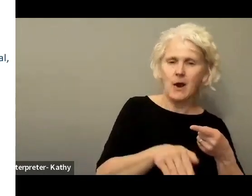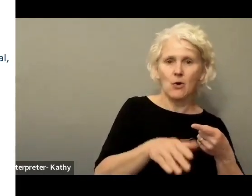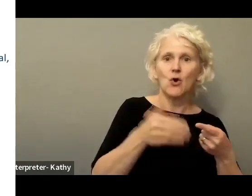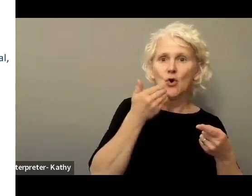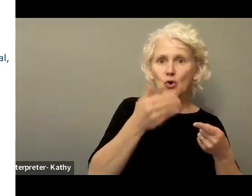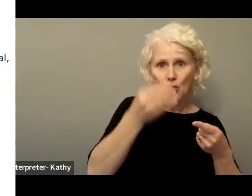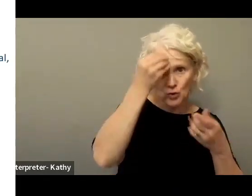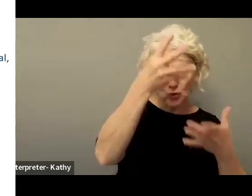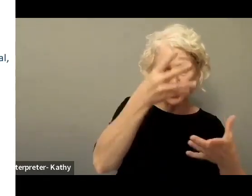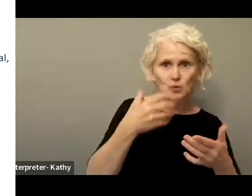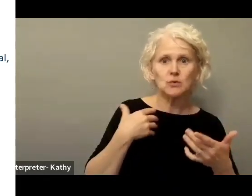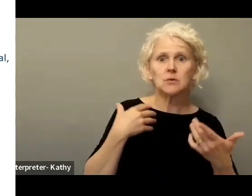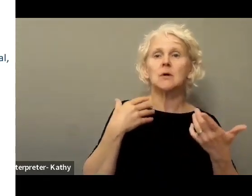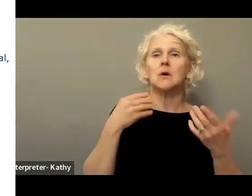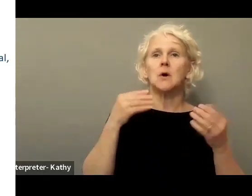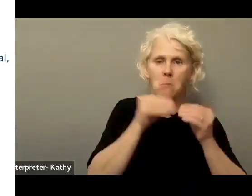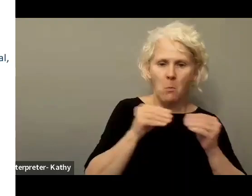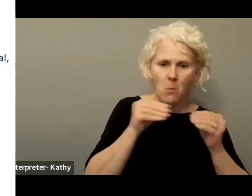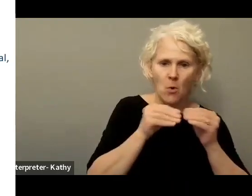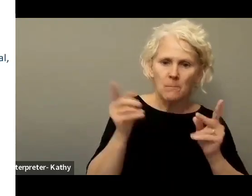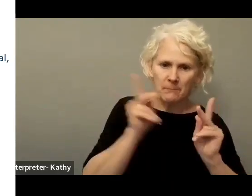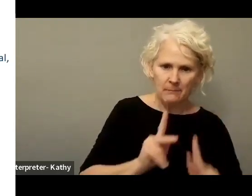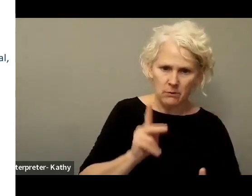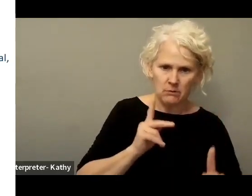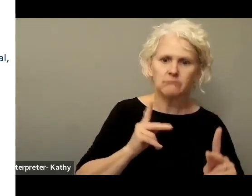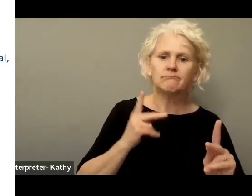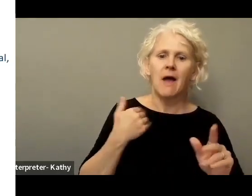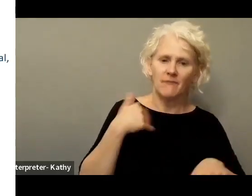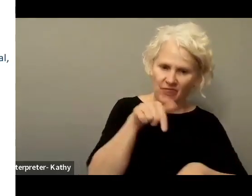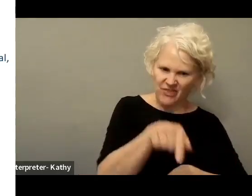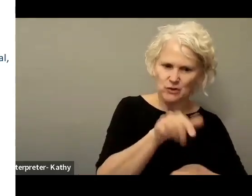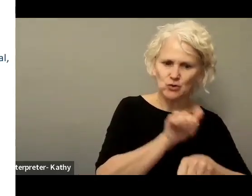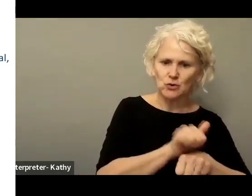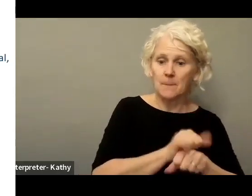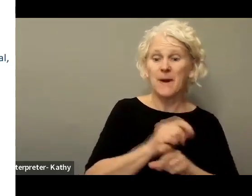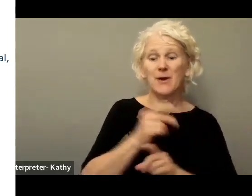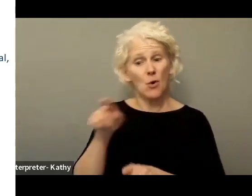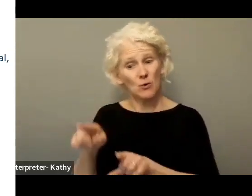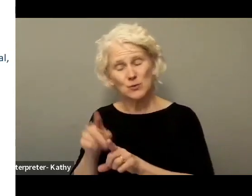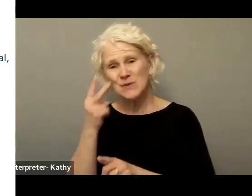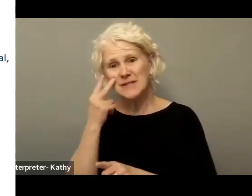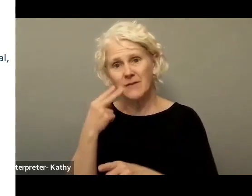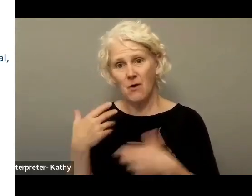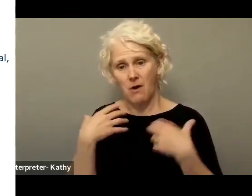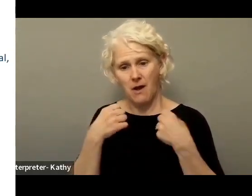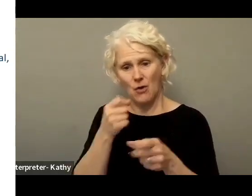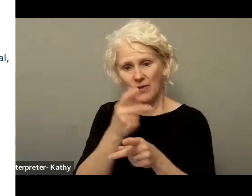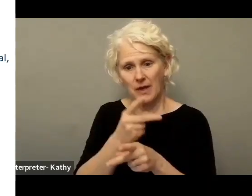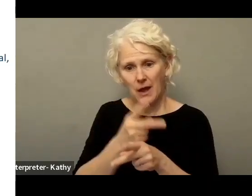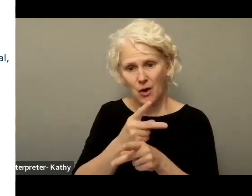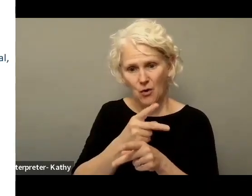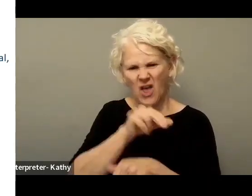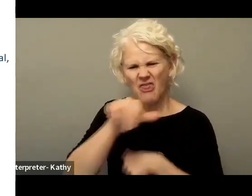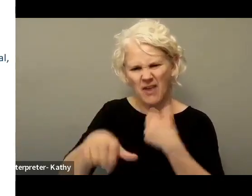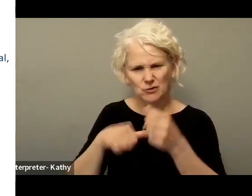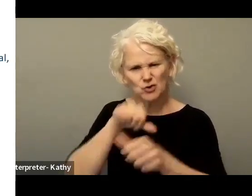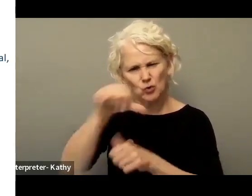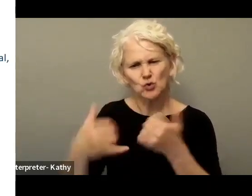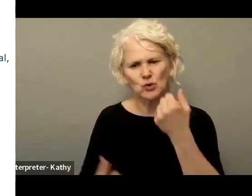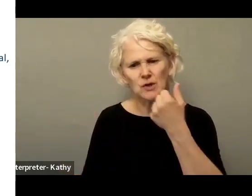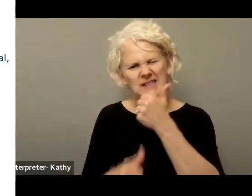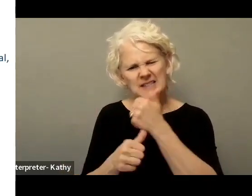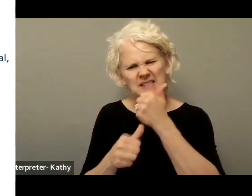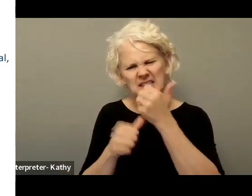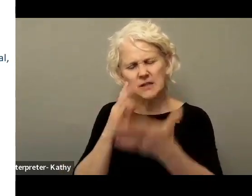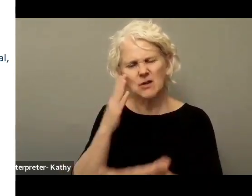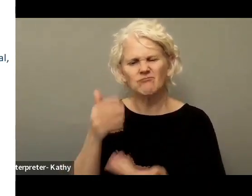The jobs are getting filled, but you also see that the vacancies for healthcare and social assistance is,